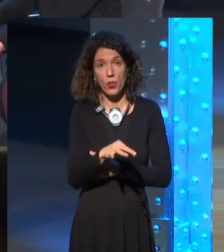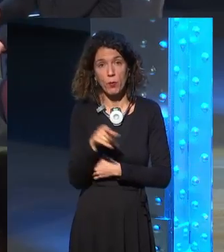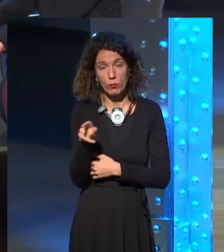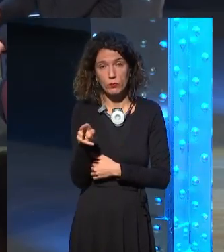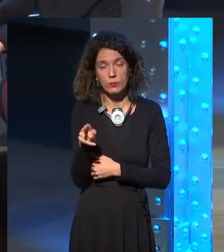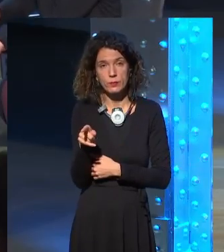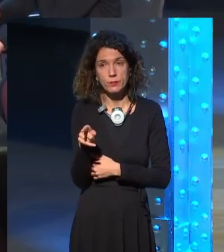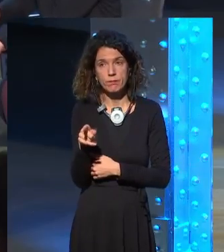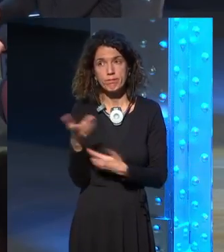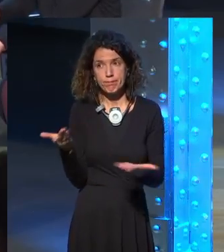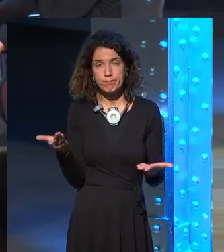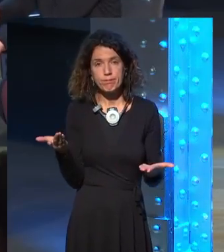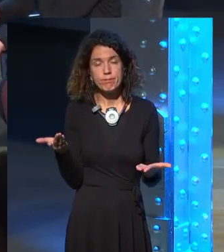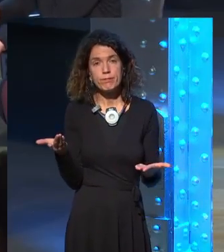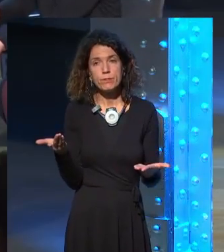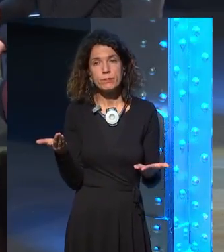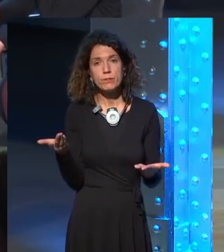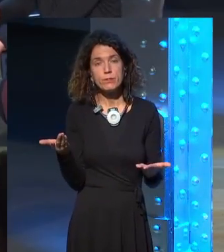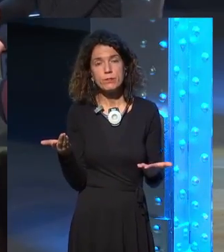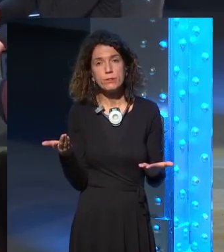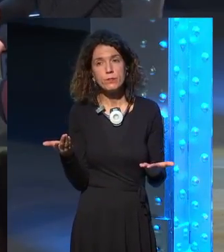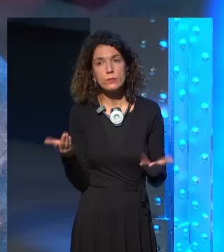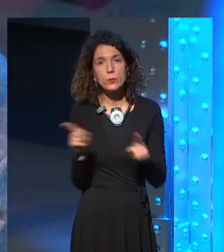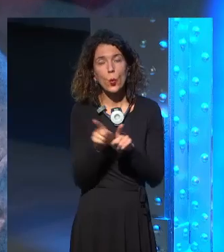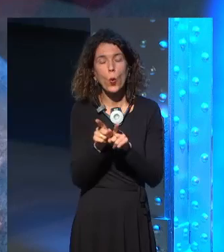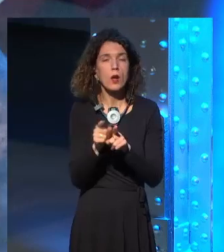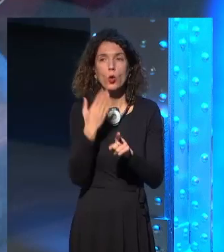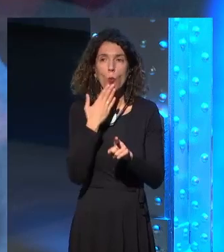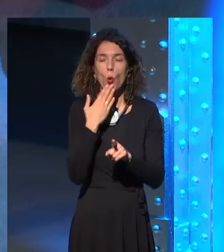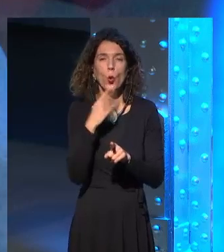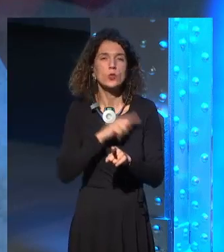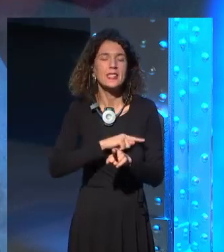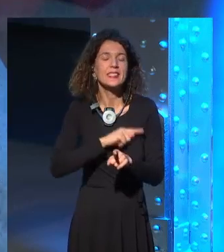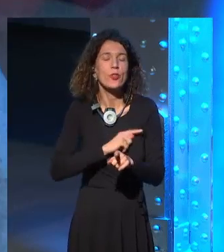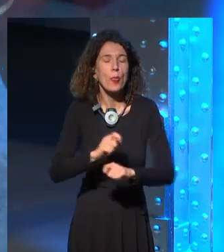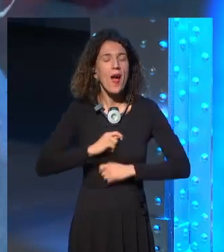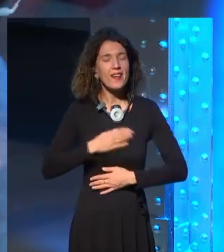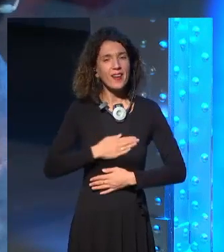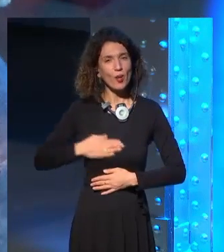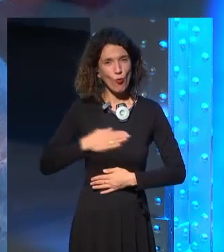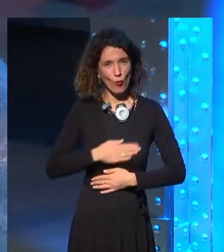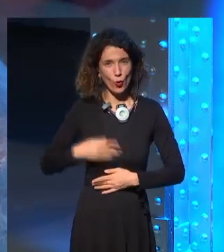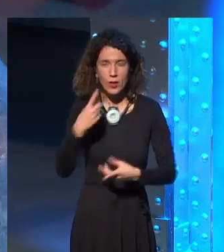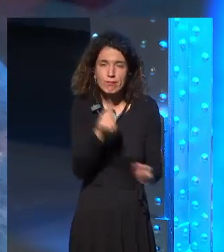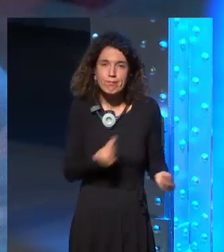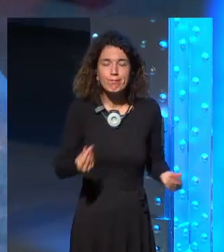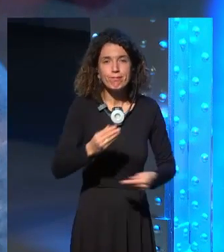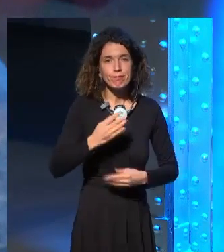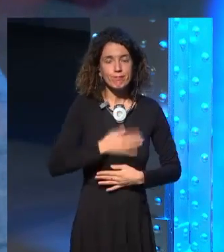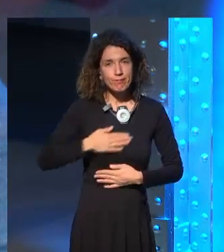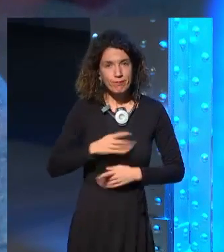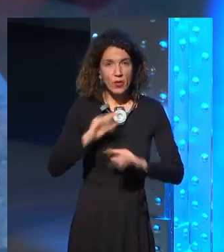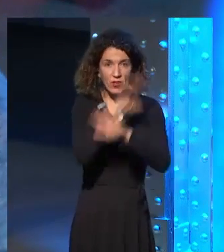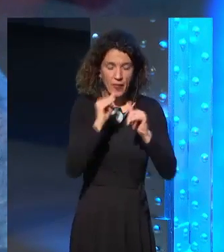really rewarding, fun study, field to study. And you know, there's 200 people here today,